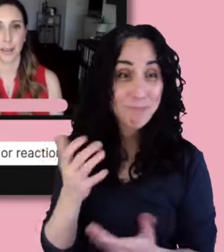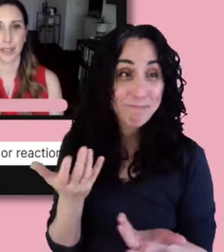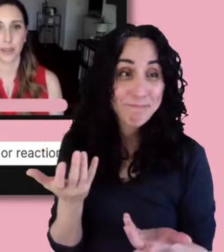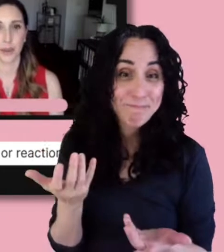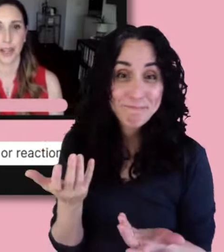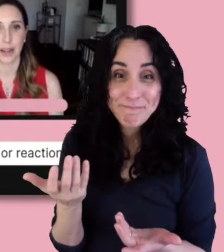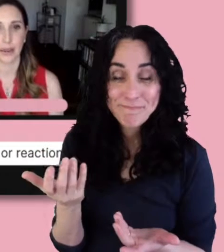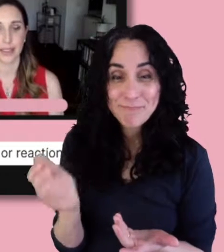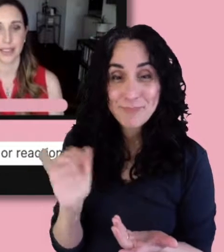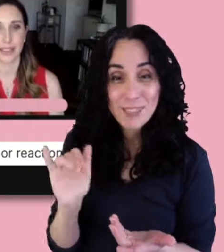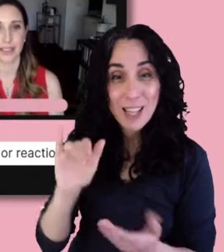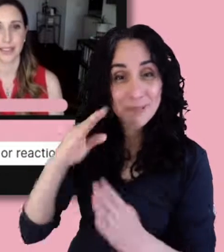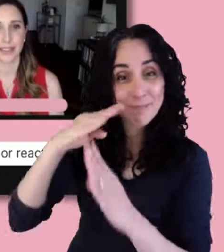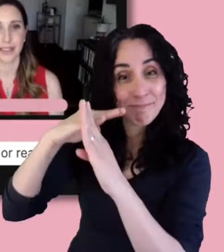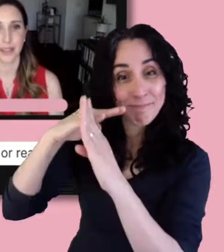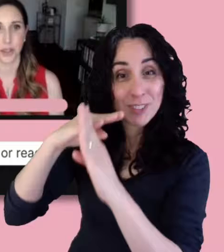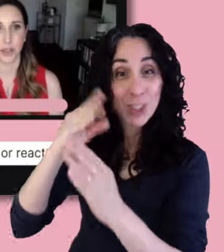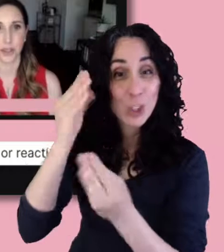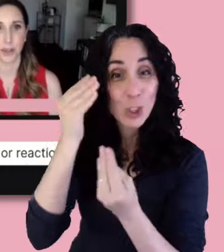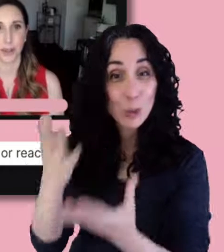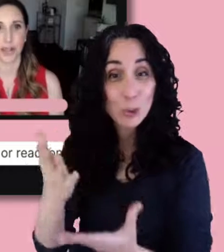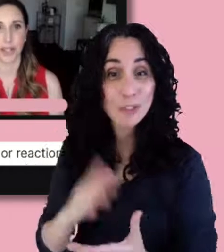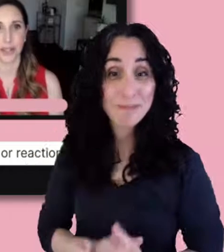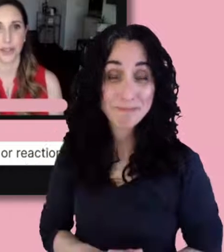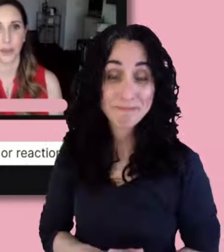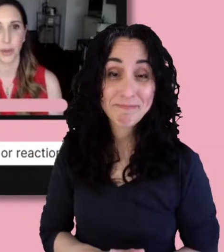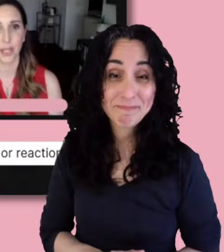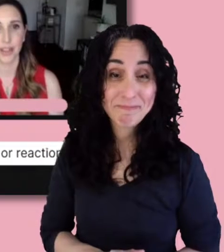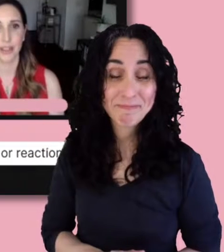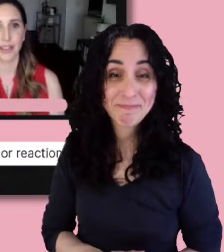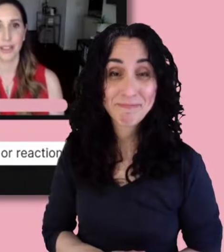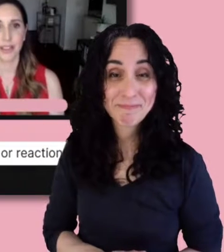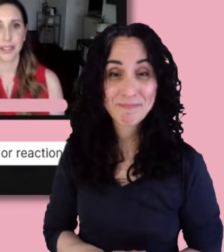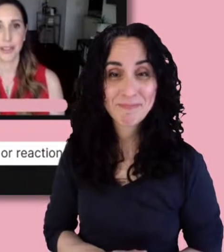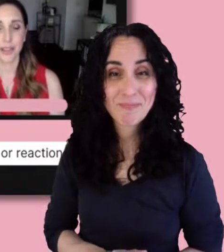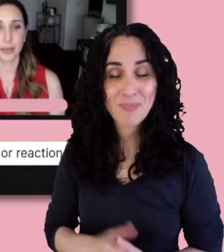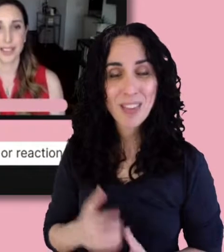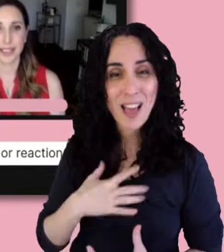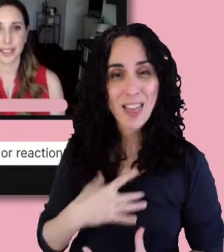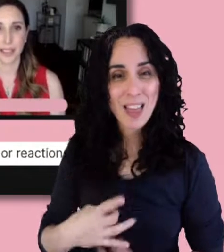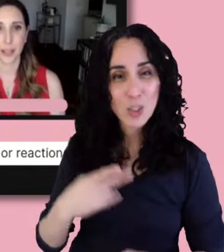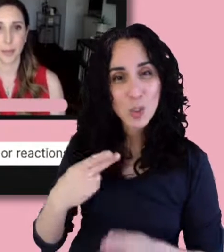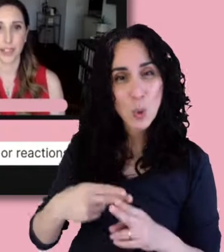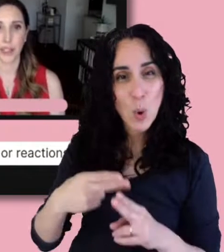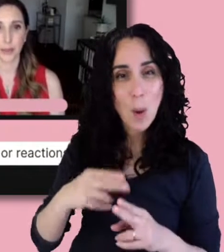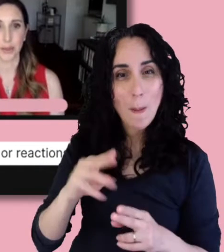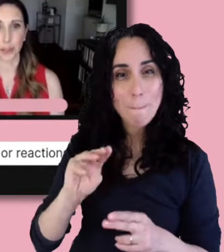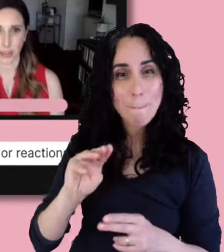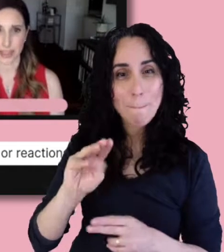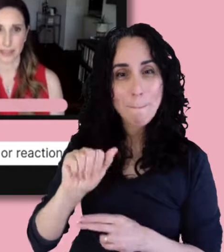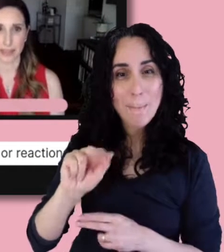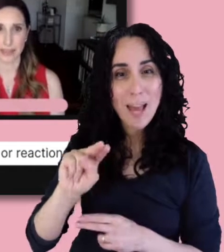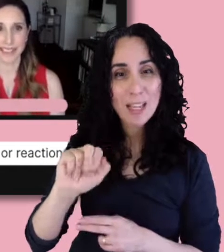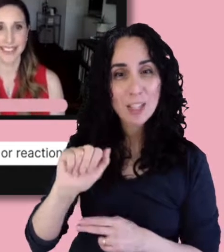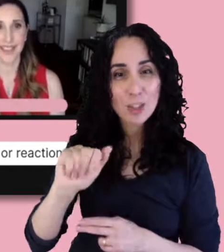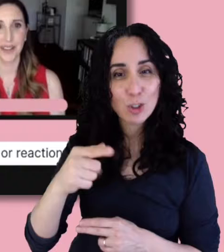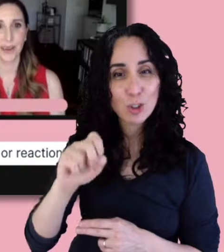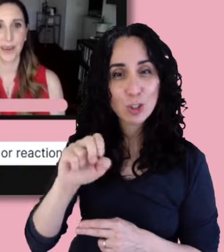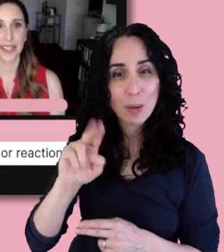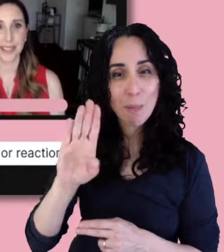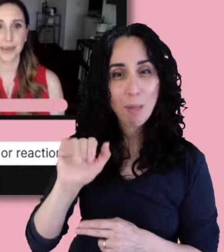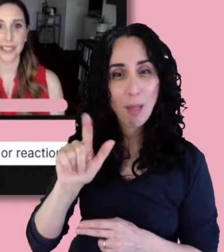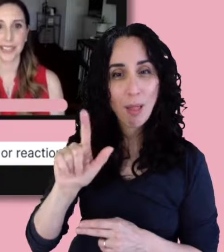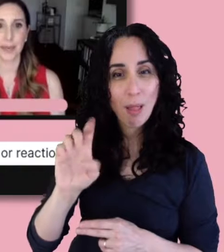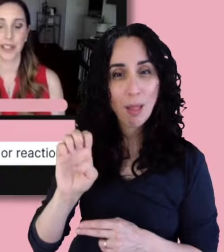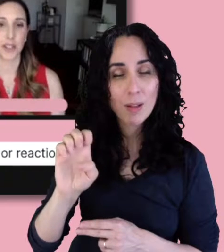say that we tune out the news in a way, right? So there's something I like to call manageable doses.